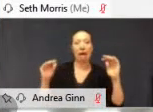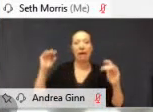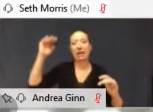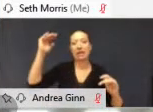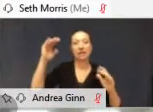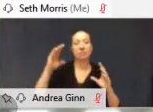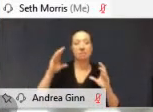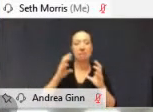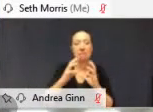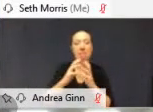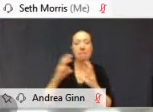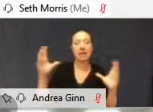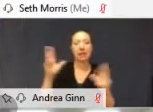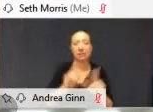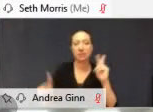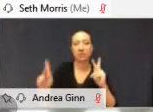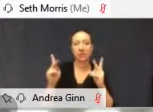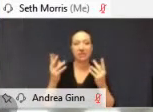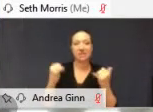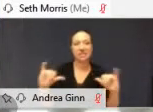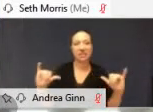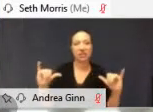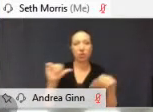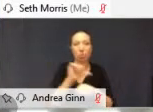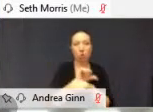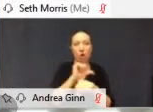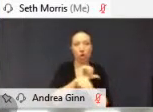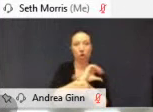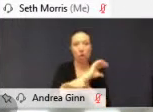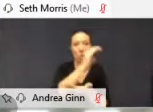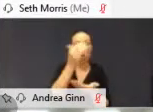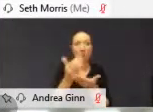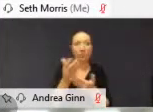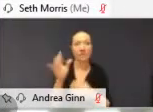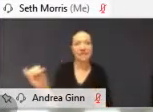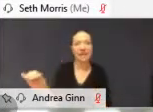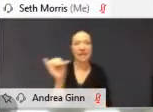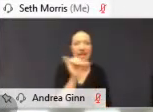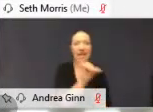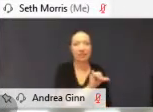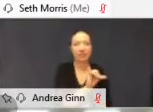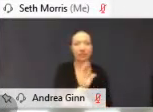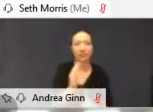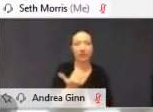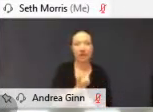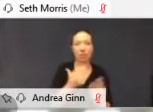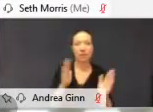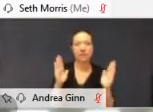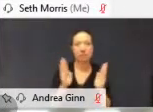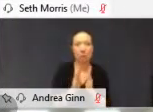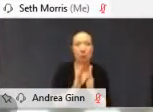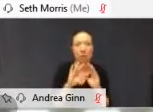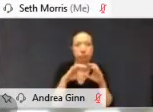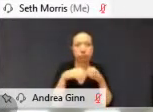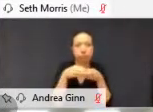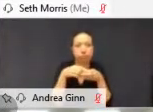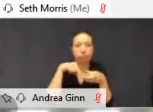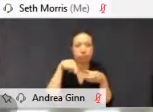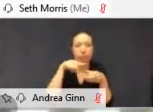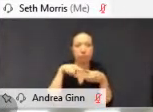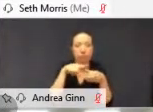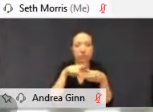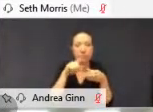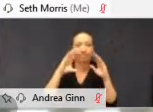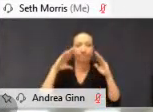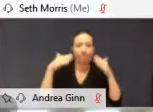for our small cadre of Medicaid experts to spend this much time And you also need to